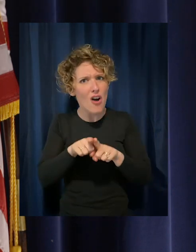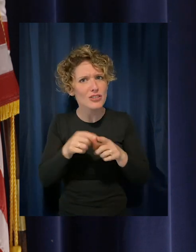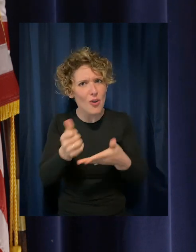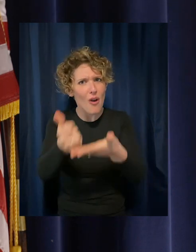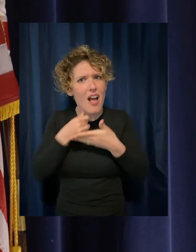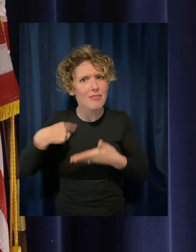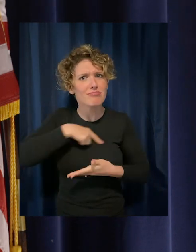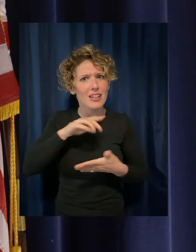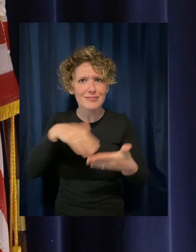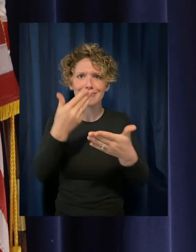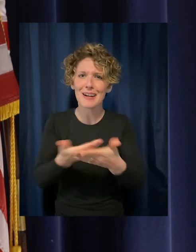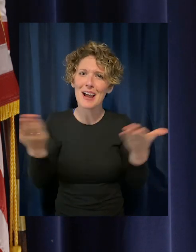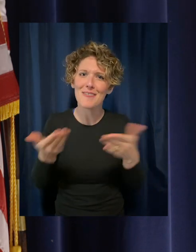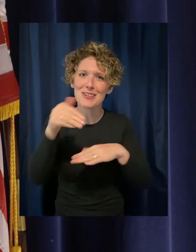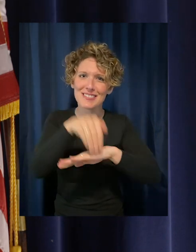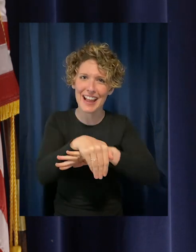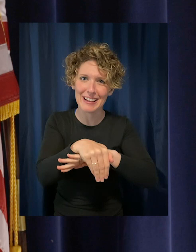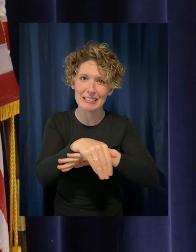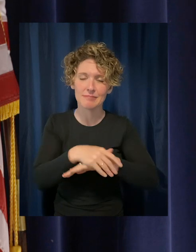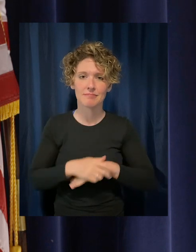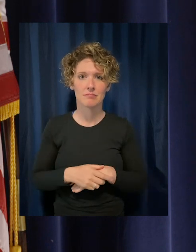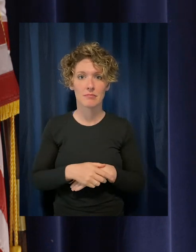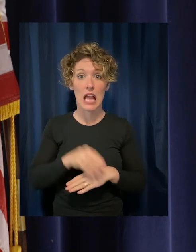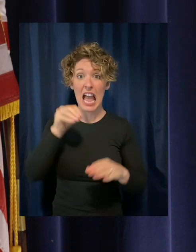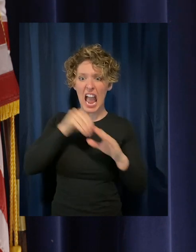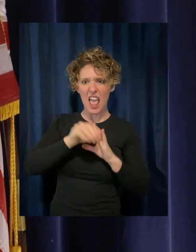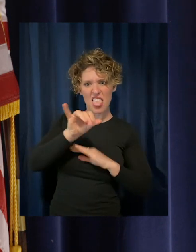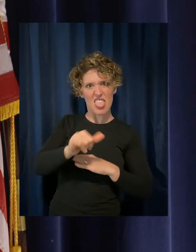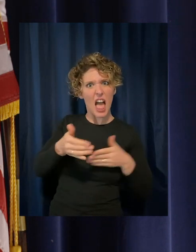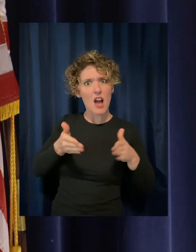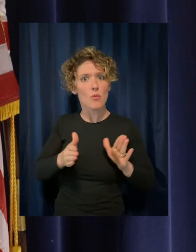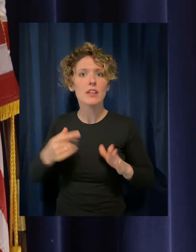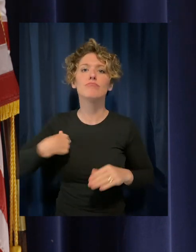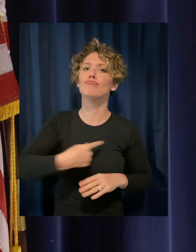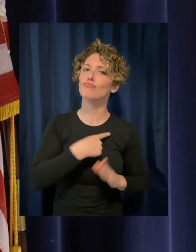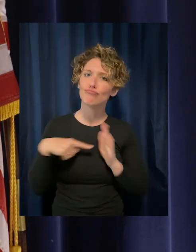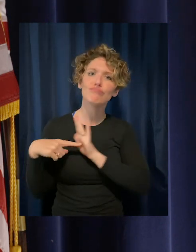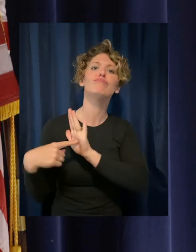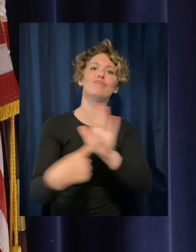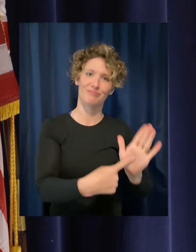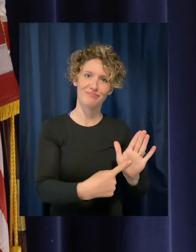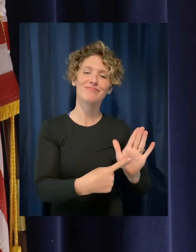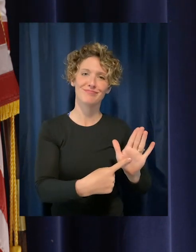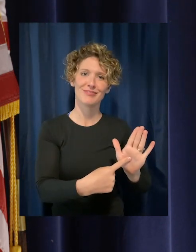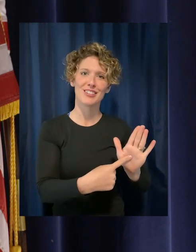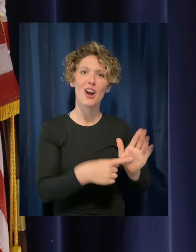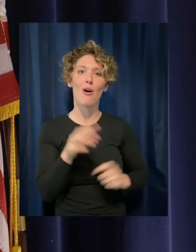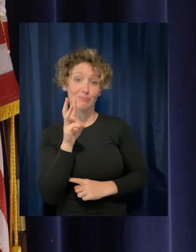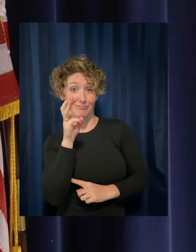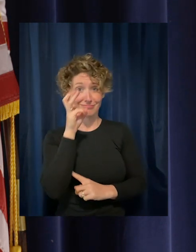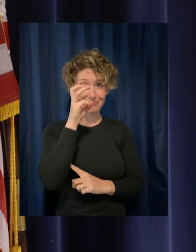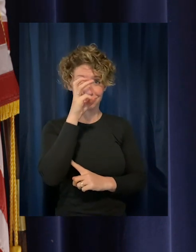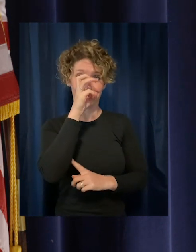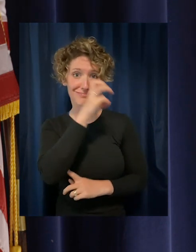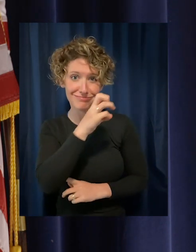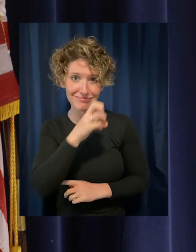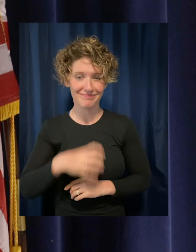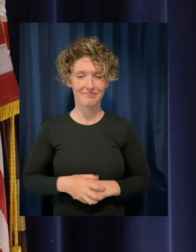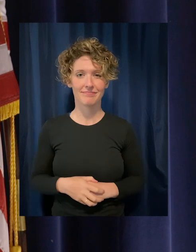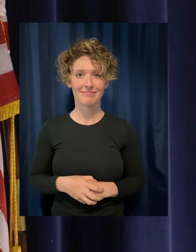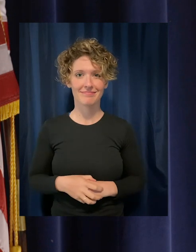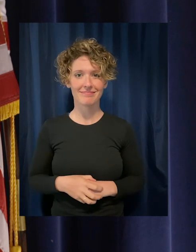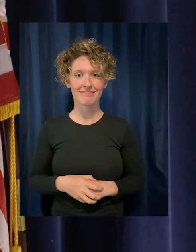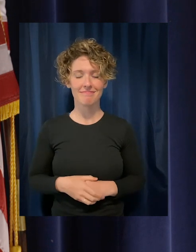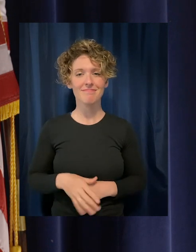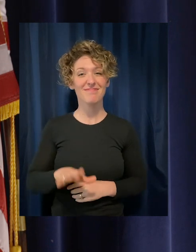those ways, we show our pure self-ambitious centriclessness. All in all, I would like to